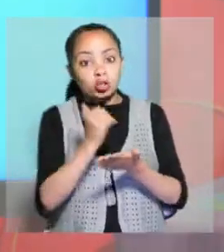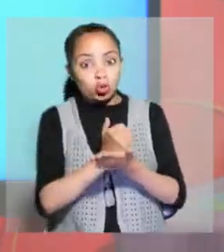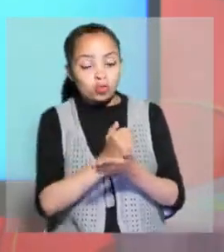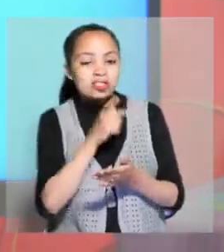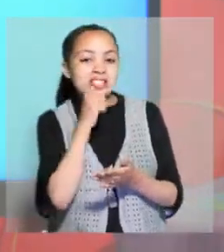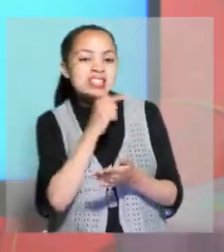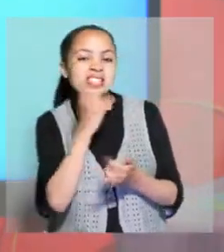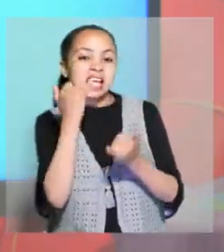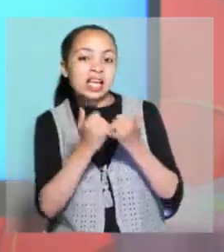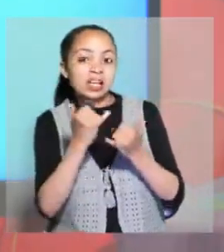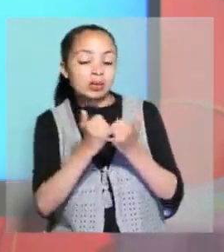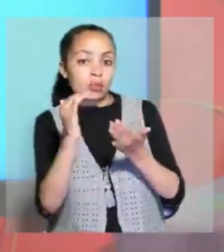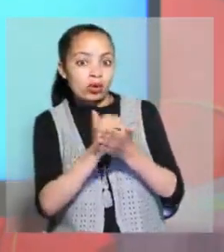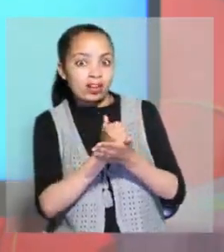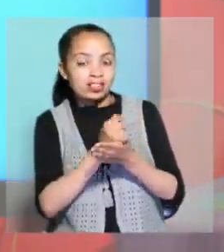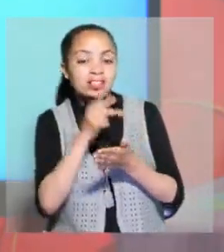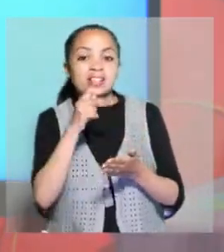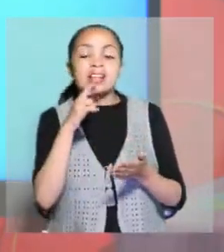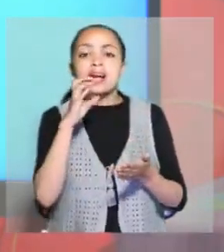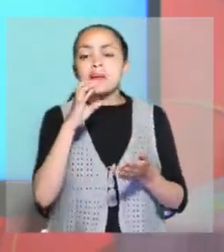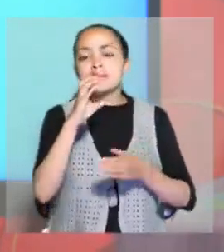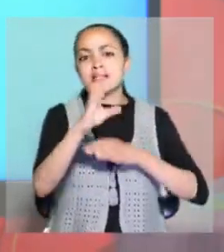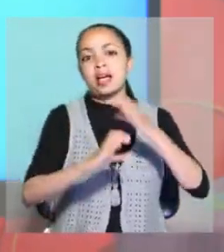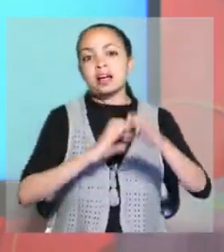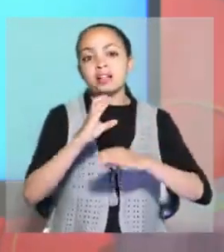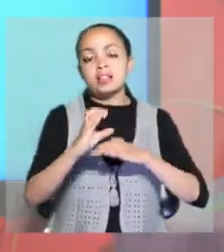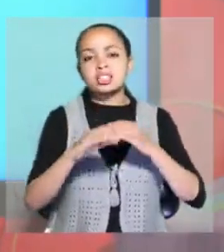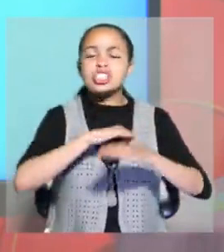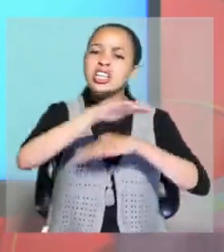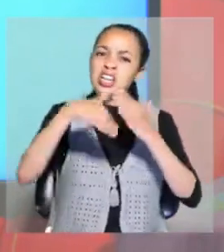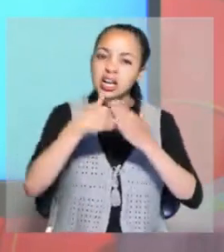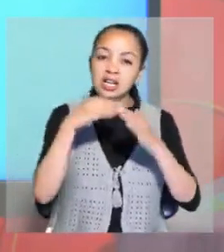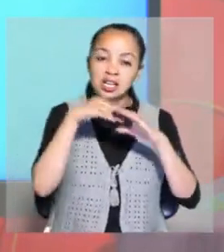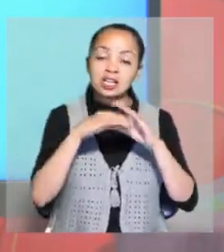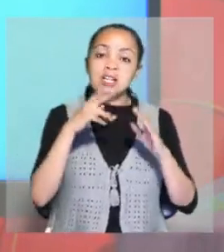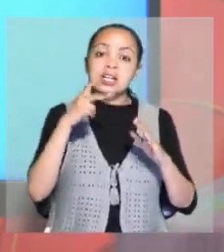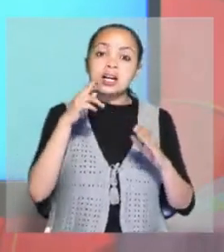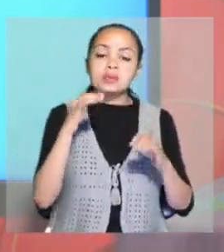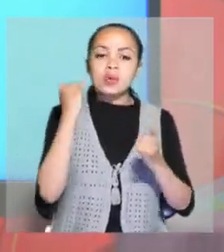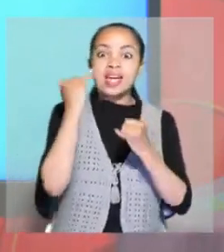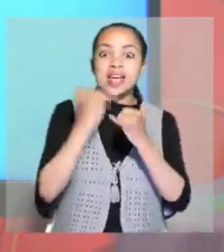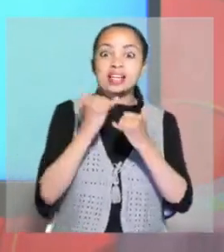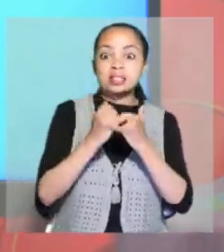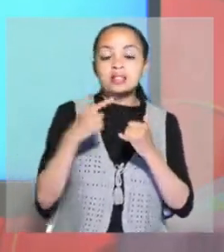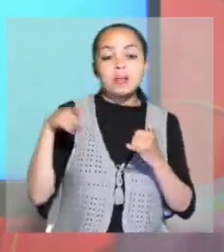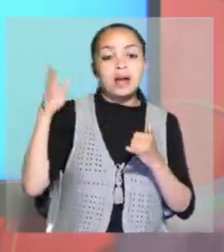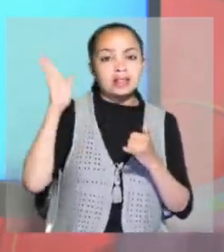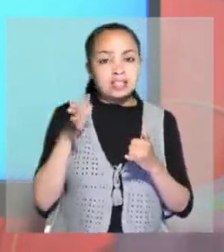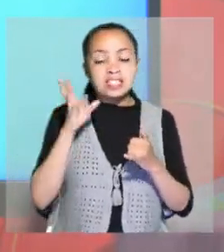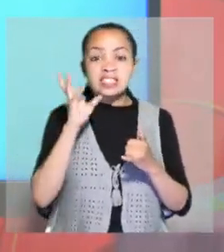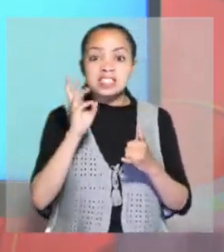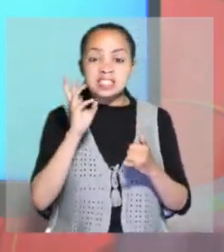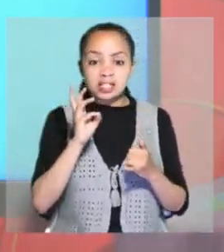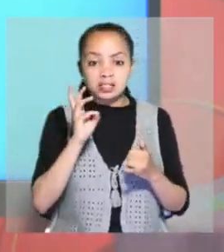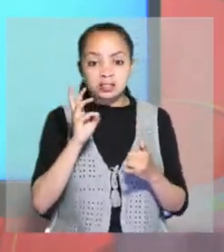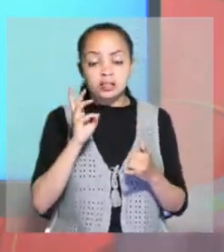in Kreps cycle. So generally, in Kreps cycle, we end up with this 6 reduced NAD. We end